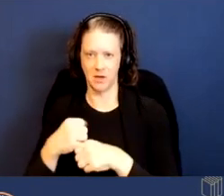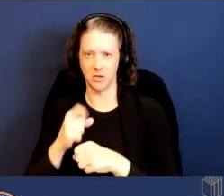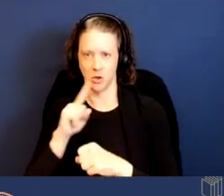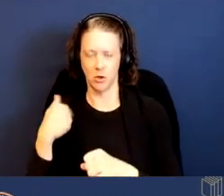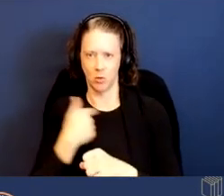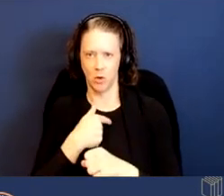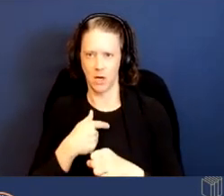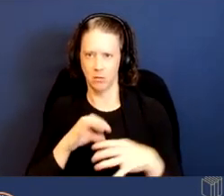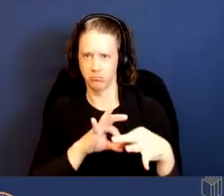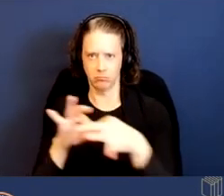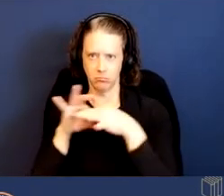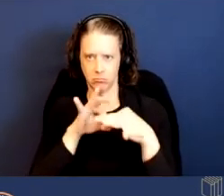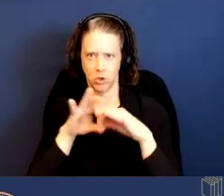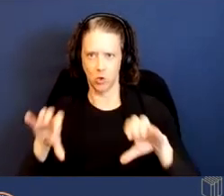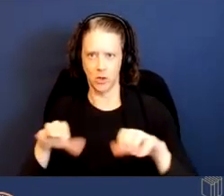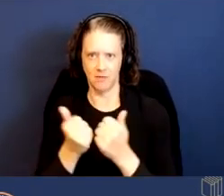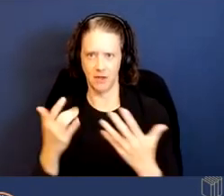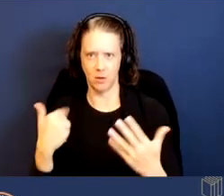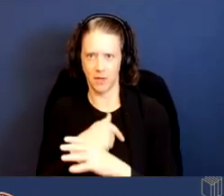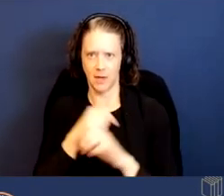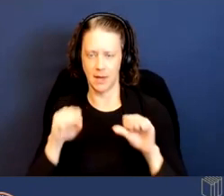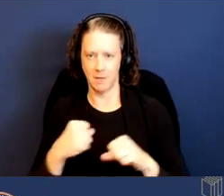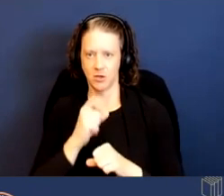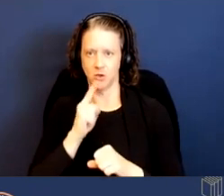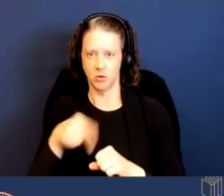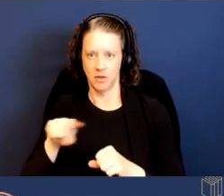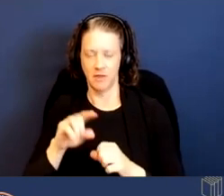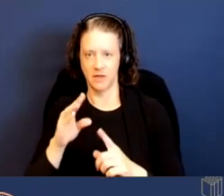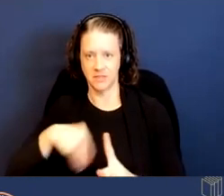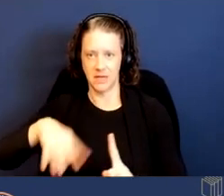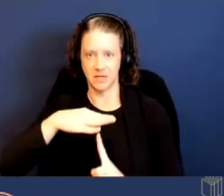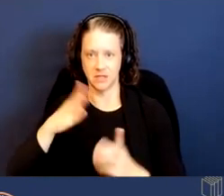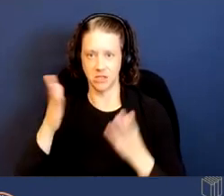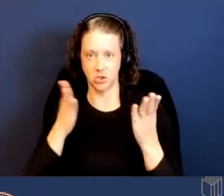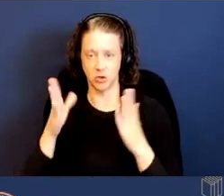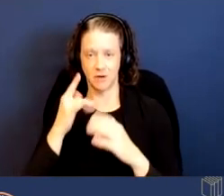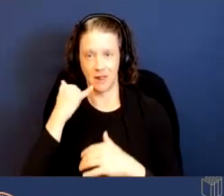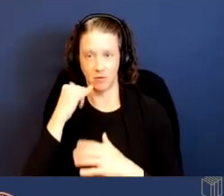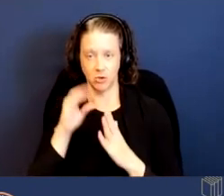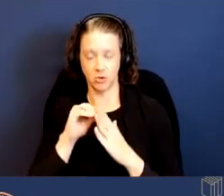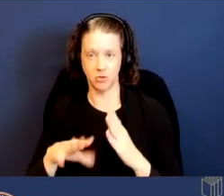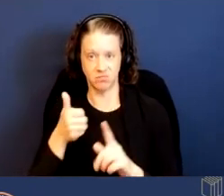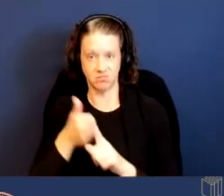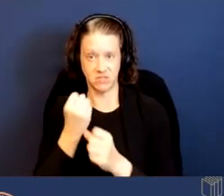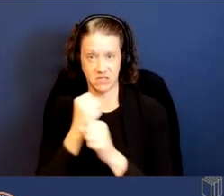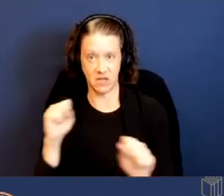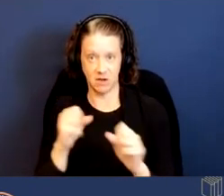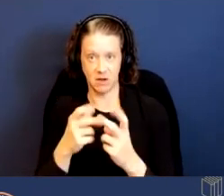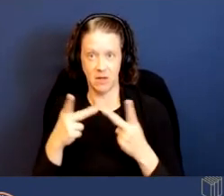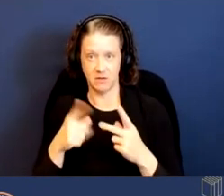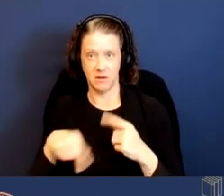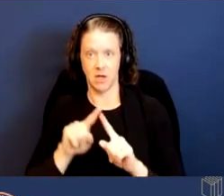everything that we can to make sure that the settings that serve California students are safe and a place where they can go and learn and